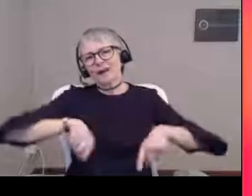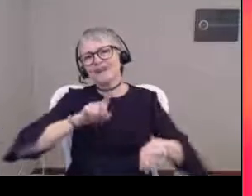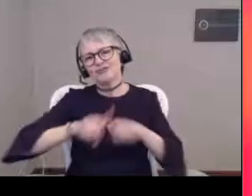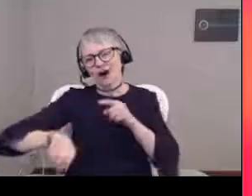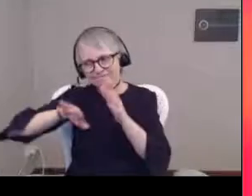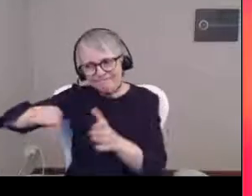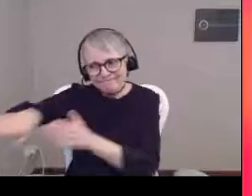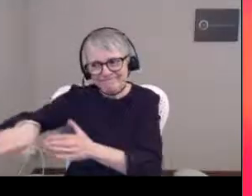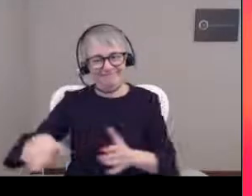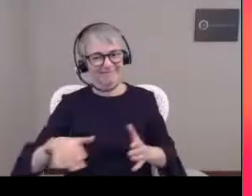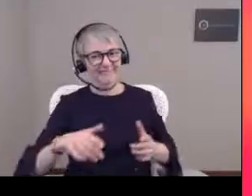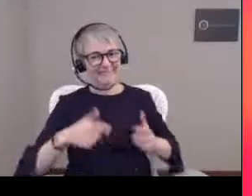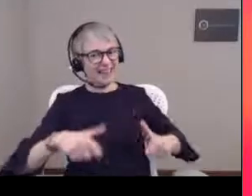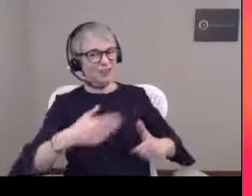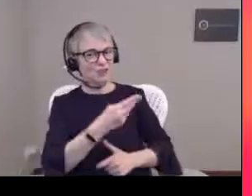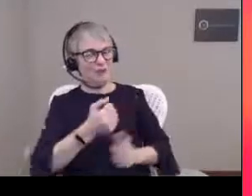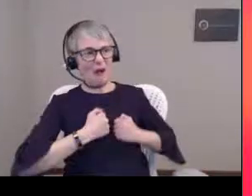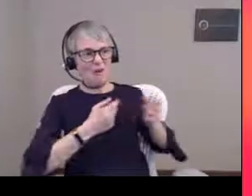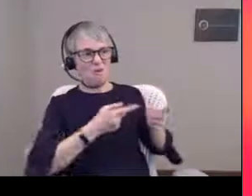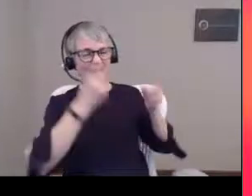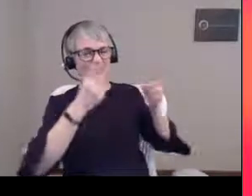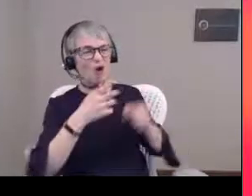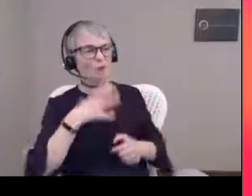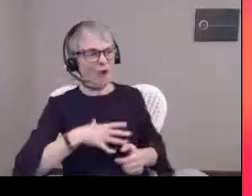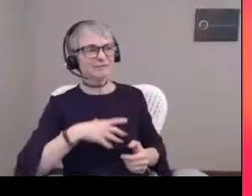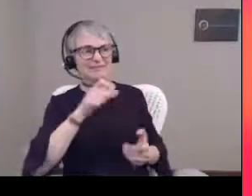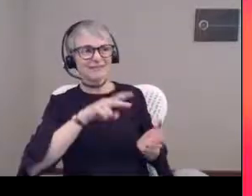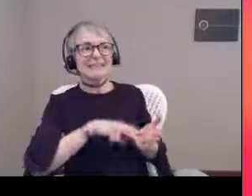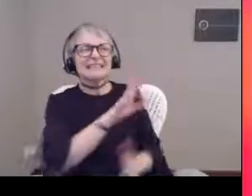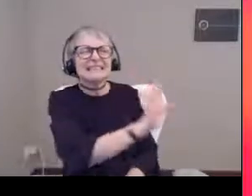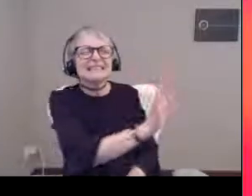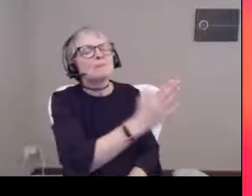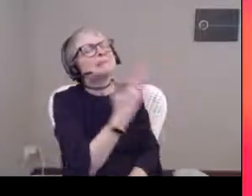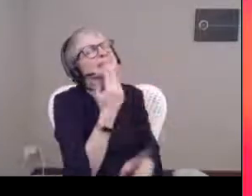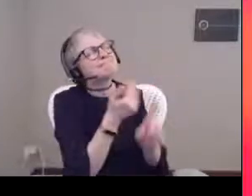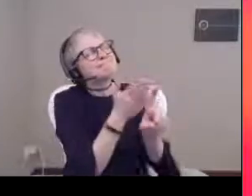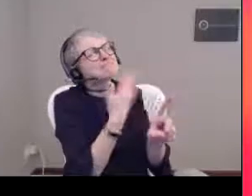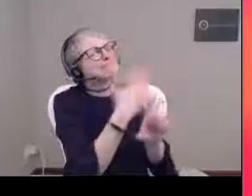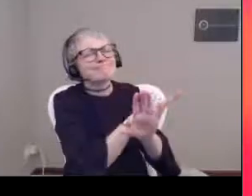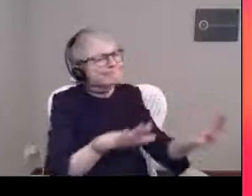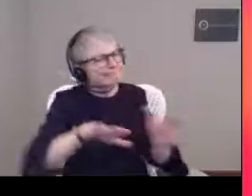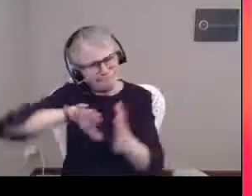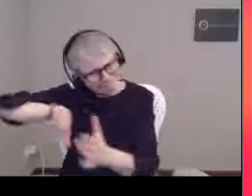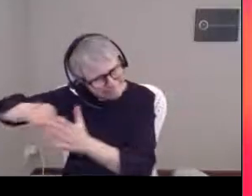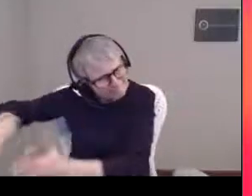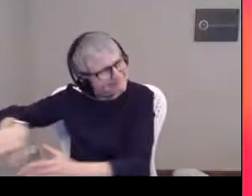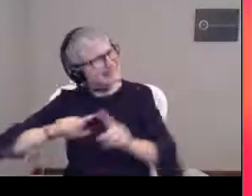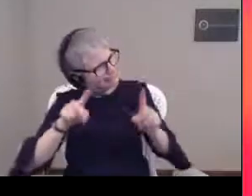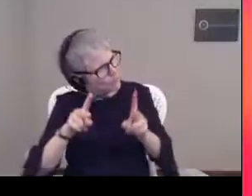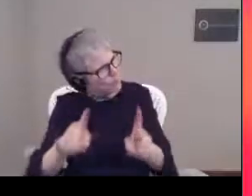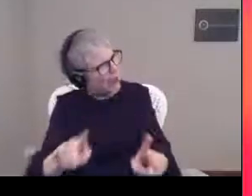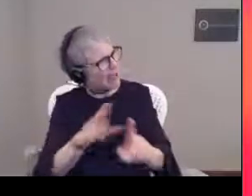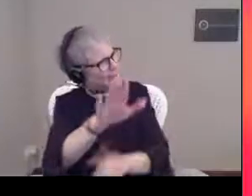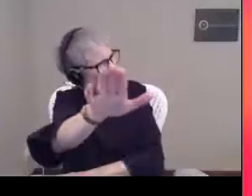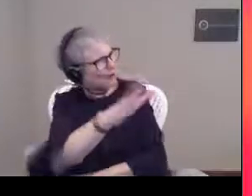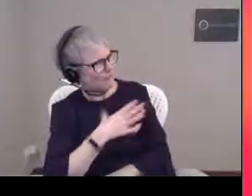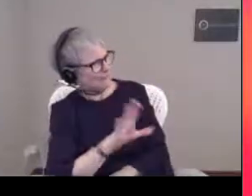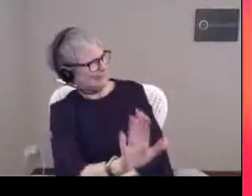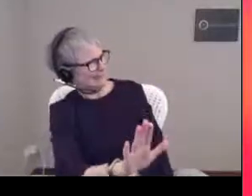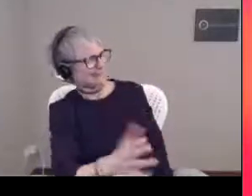degree of skill set. And we are looking at different systems that might work in the future to do things differently. But